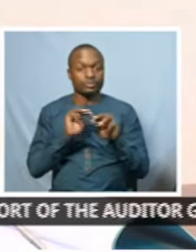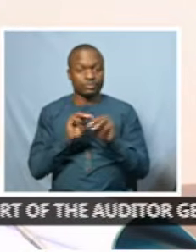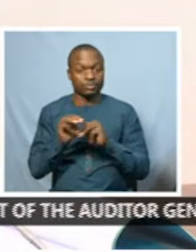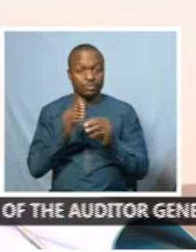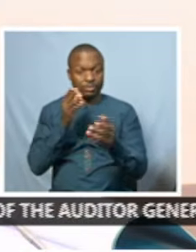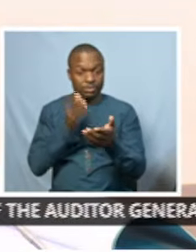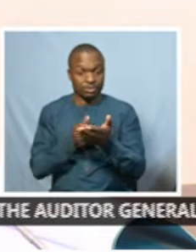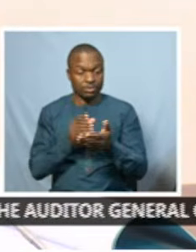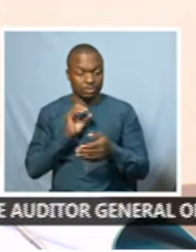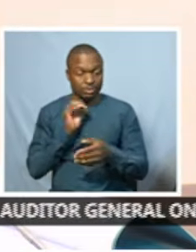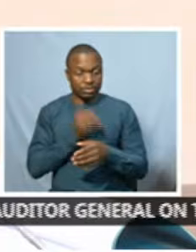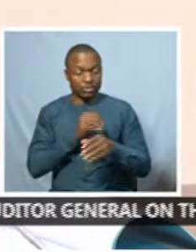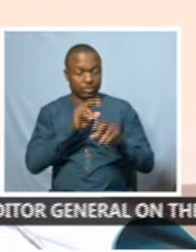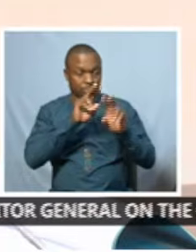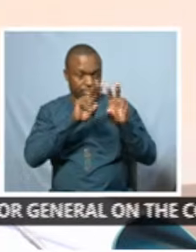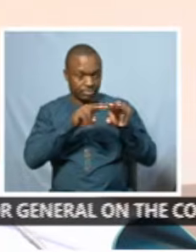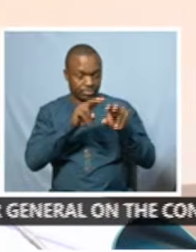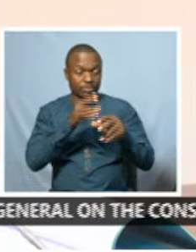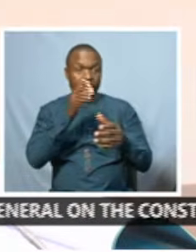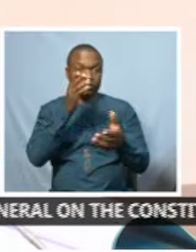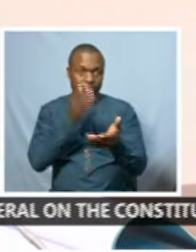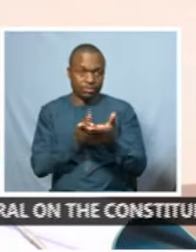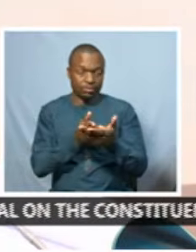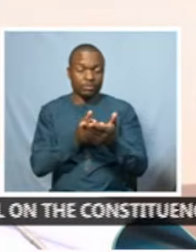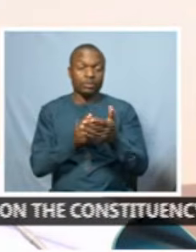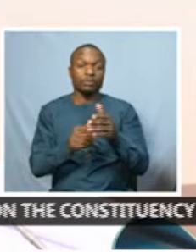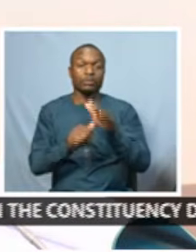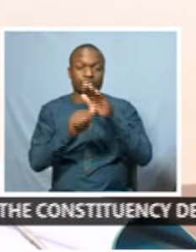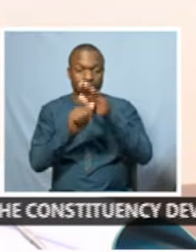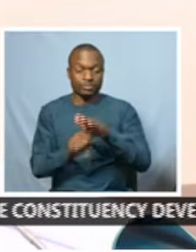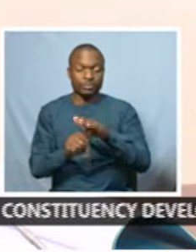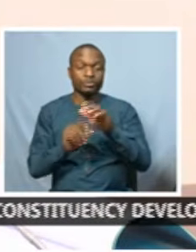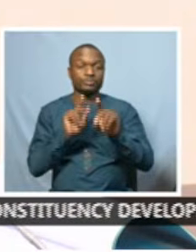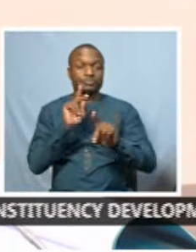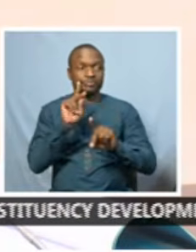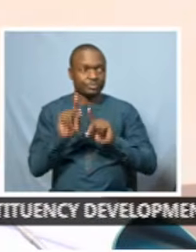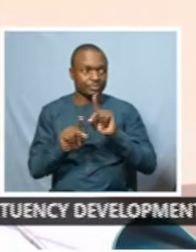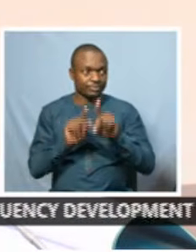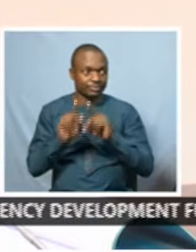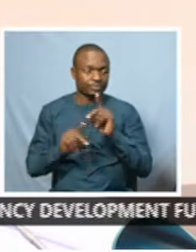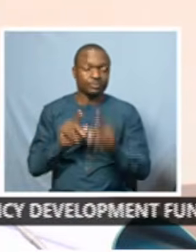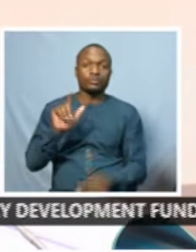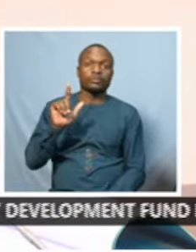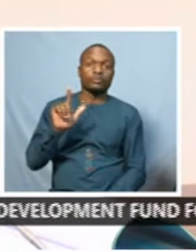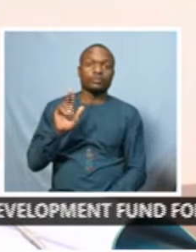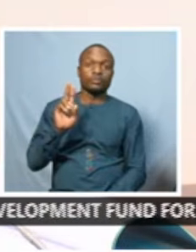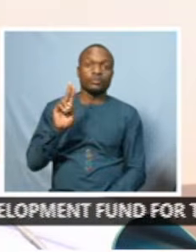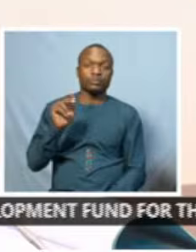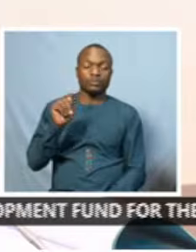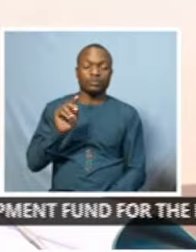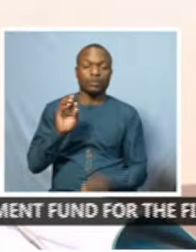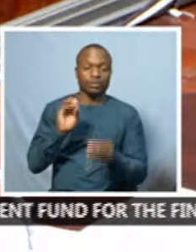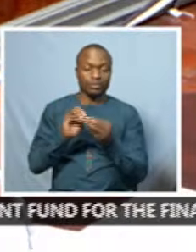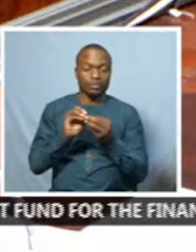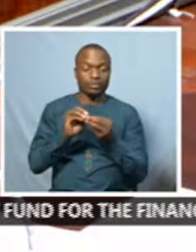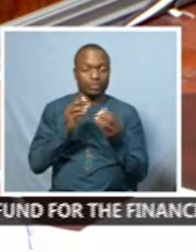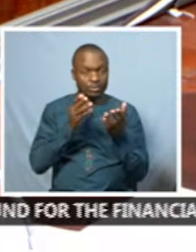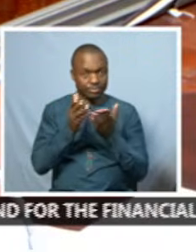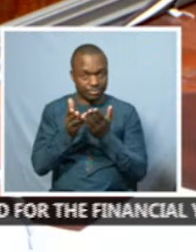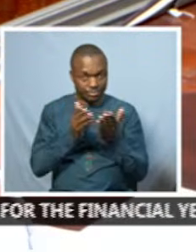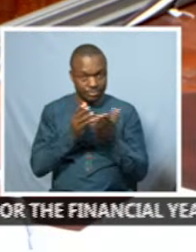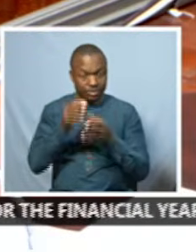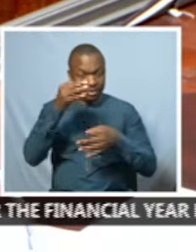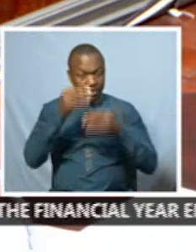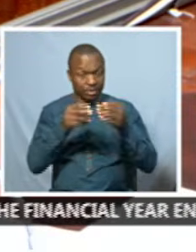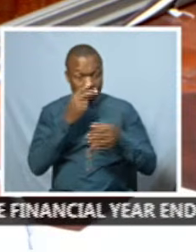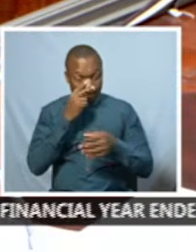is our observation, and this has deprived the people of LUNTE the much needed services. If